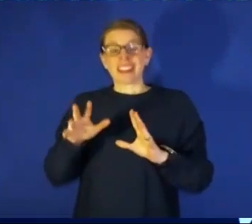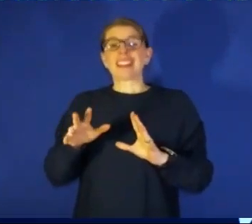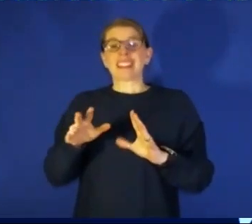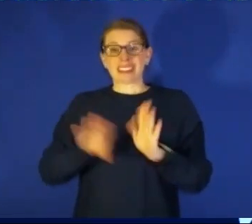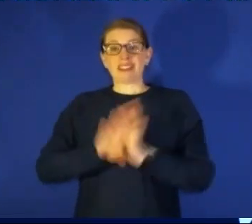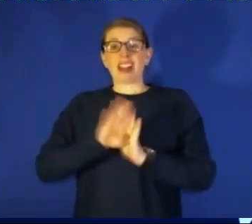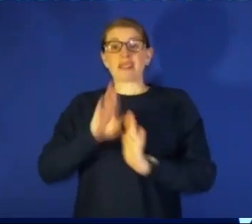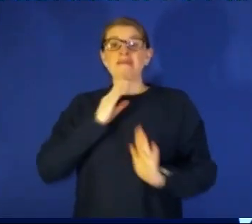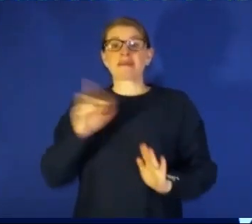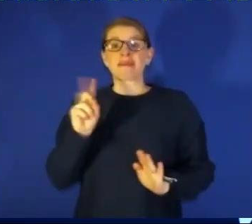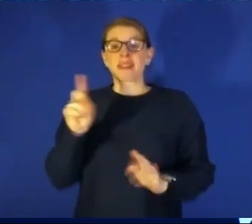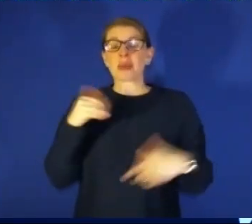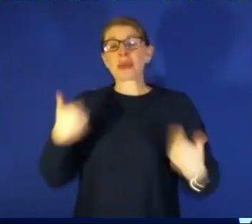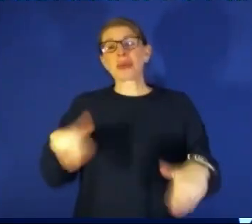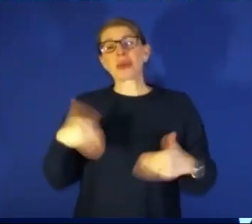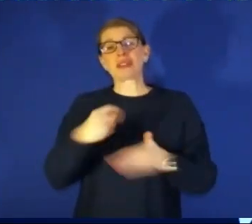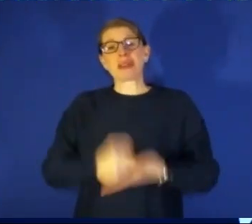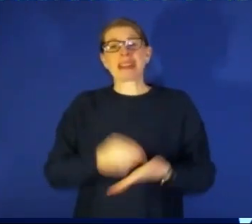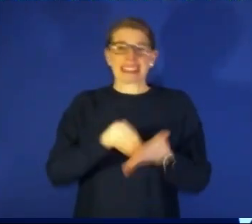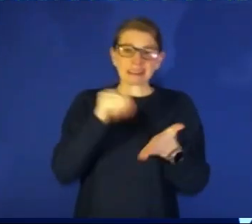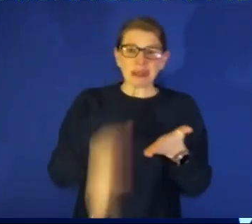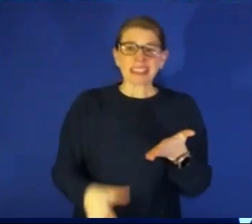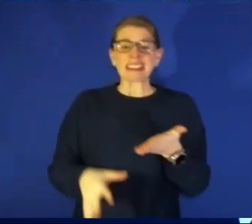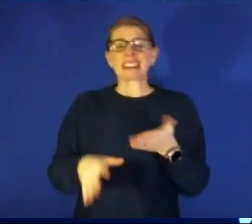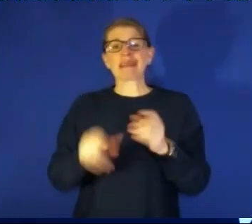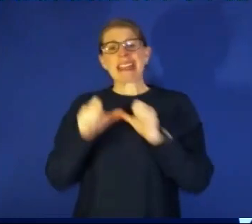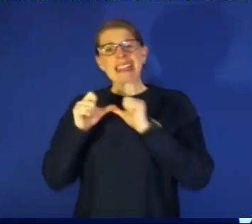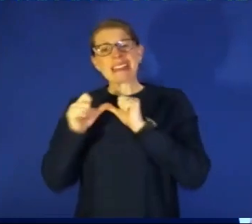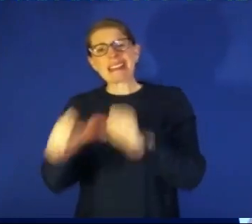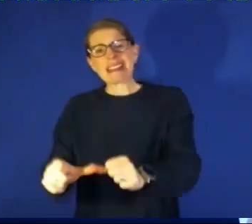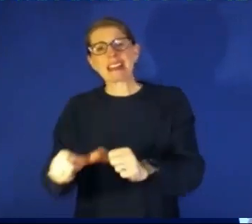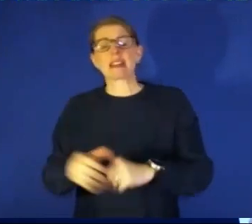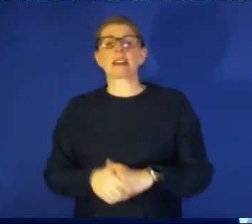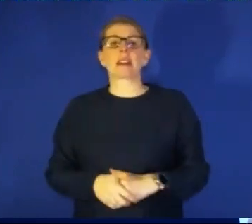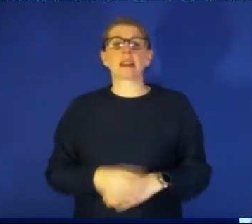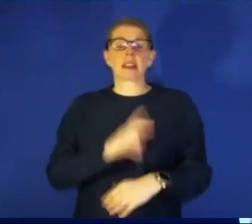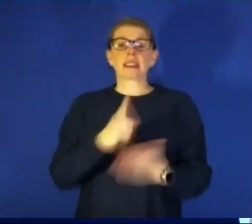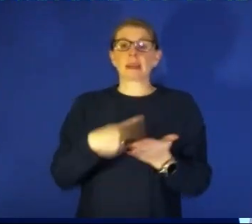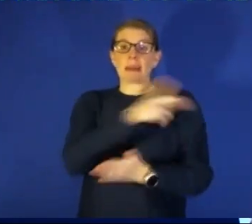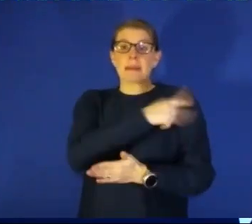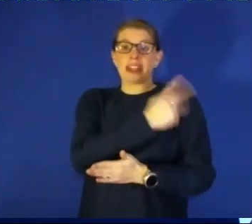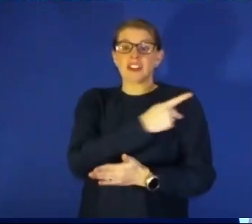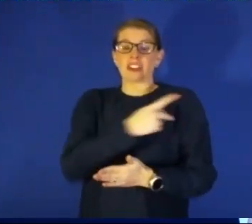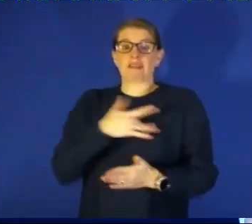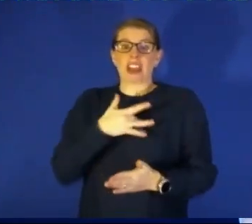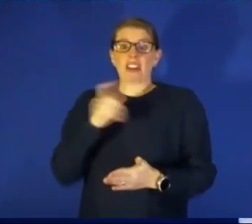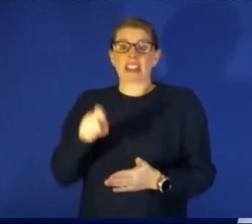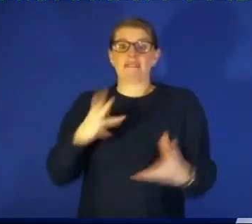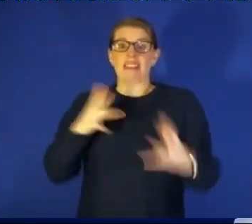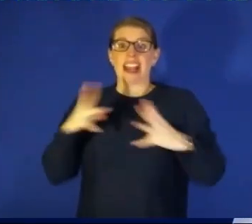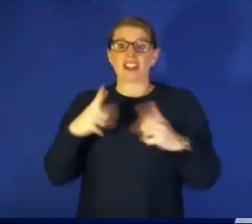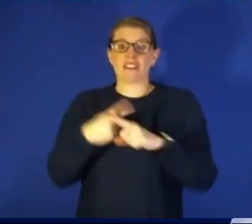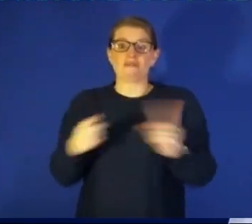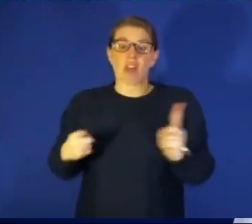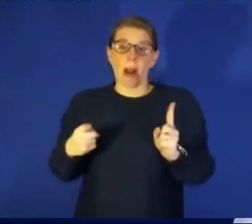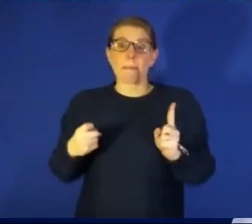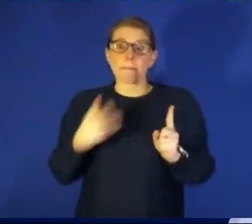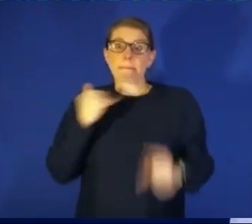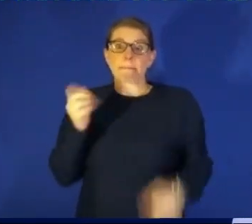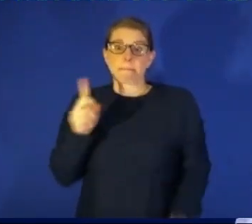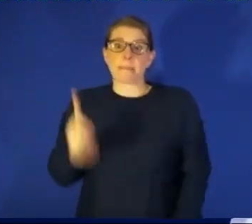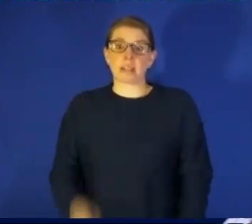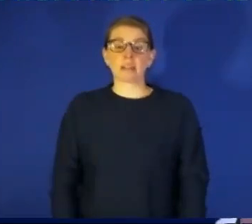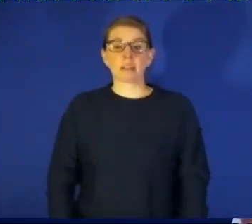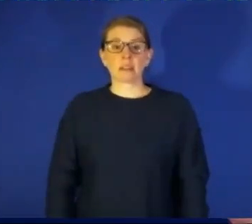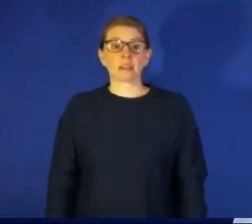so expensive. And there are just times that patients feel like they need a vacation from it. Yeah. And that adds up